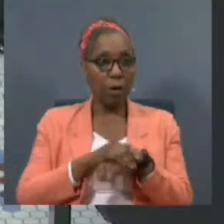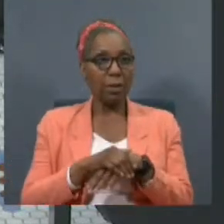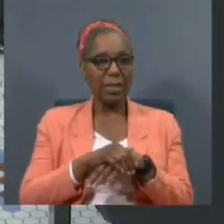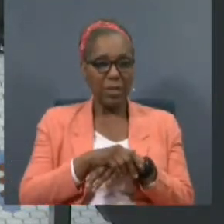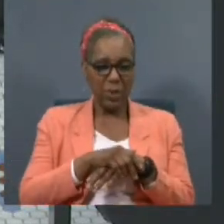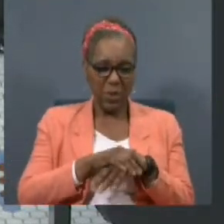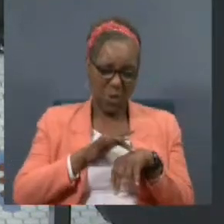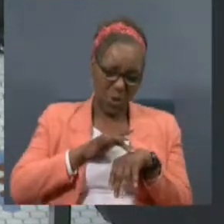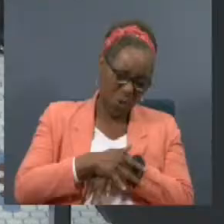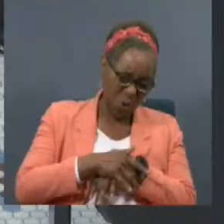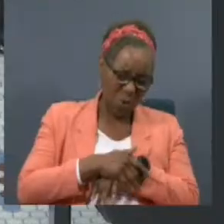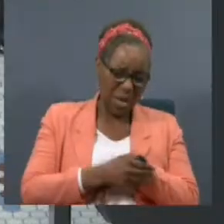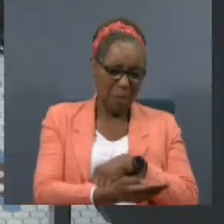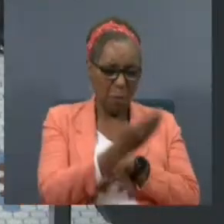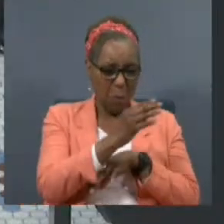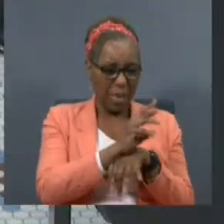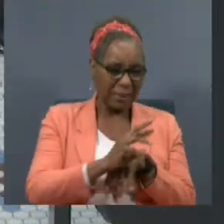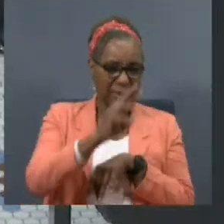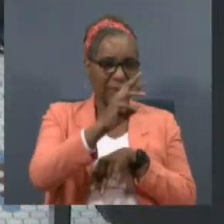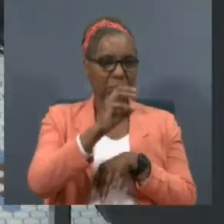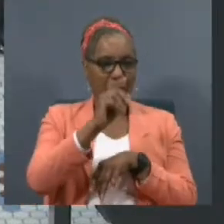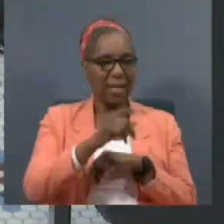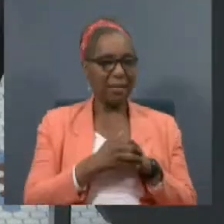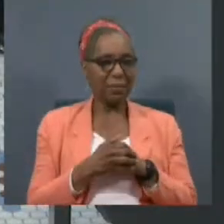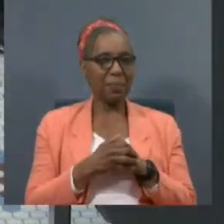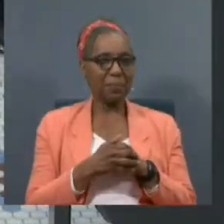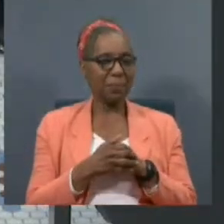Early in the morning, 6 o'clock in the morning. Now,